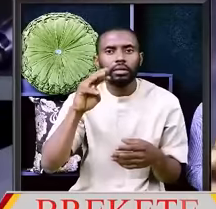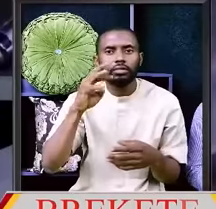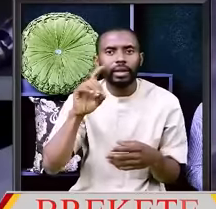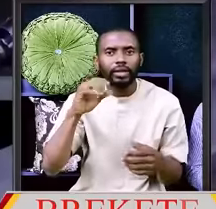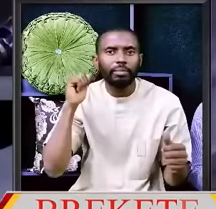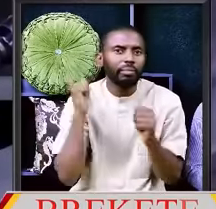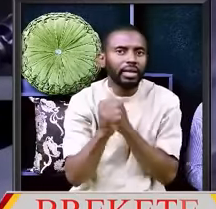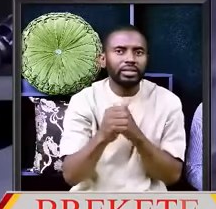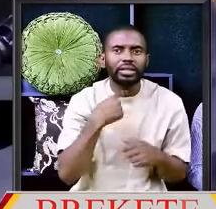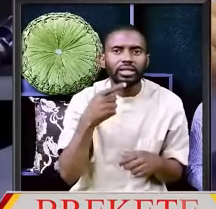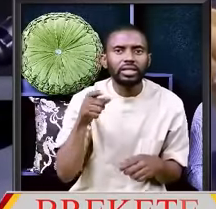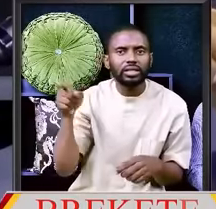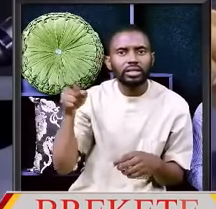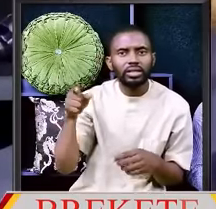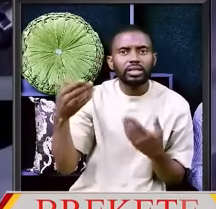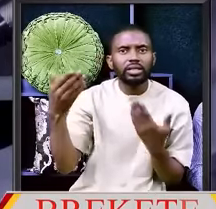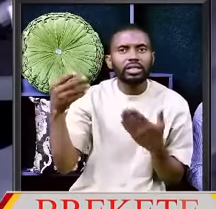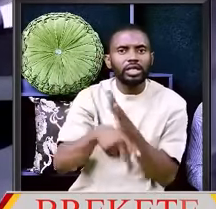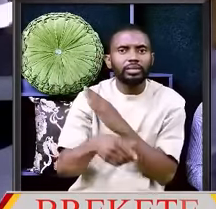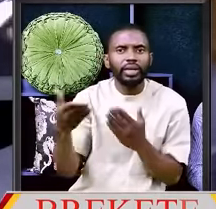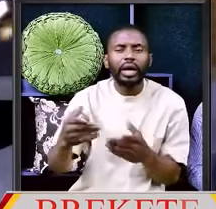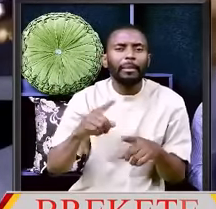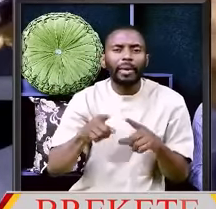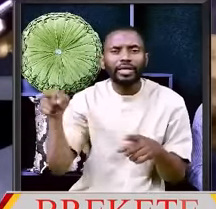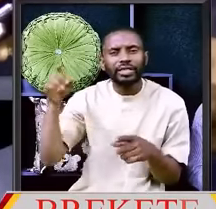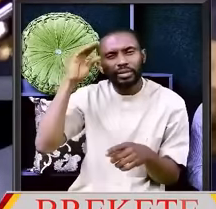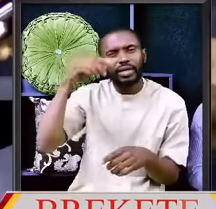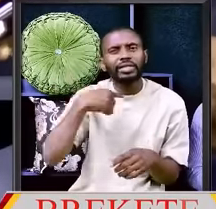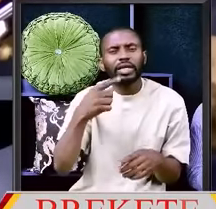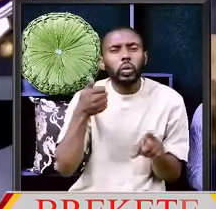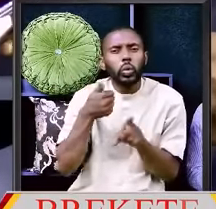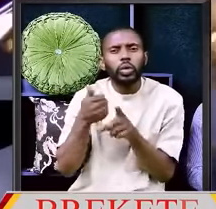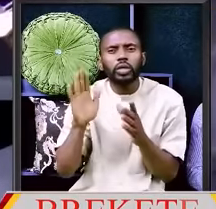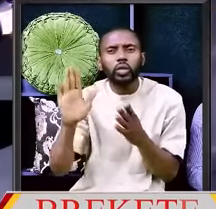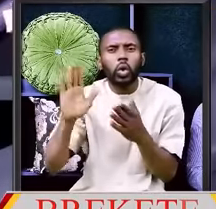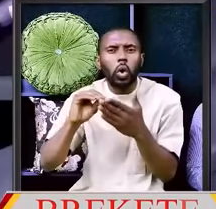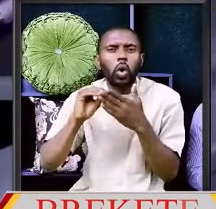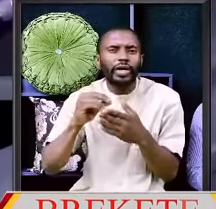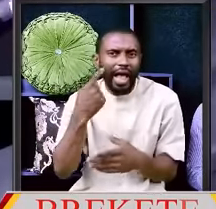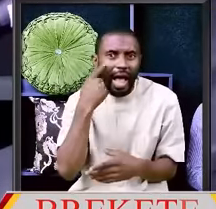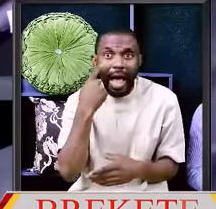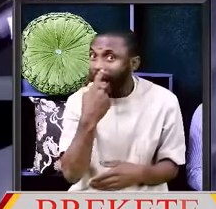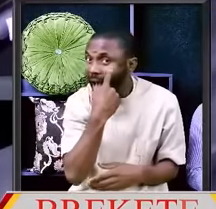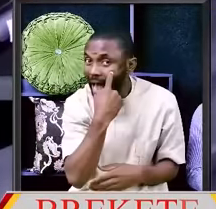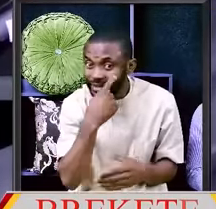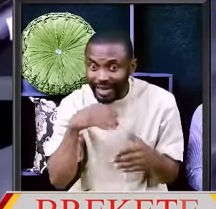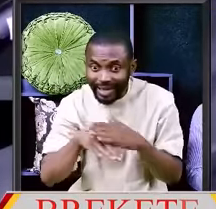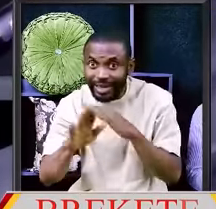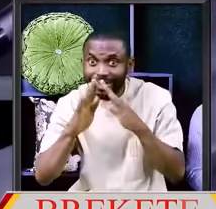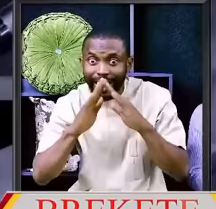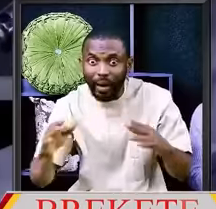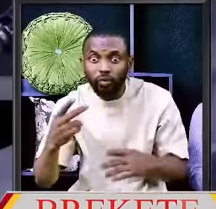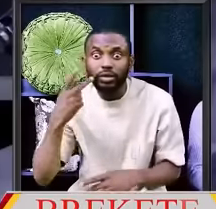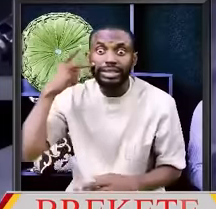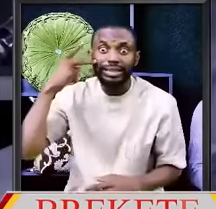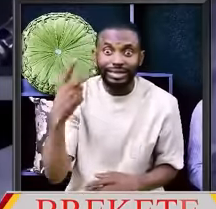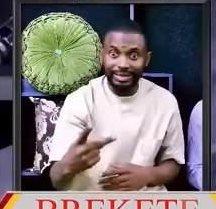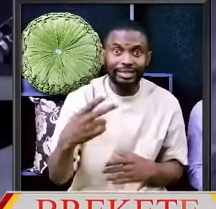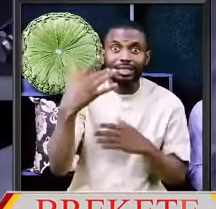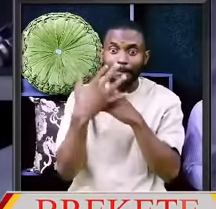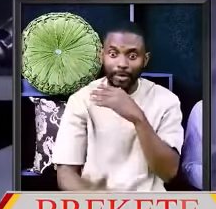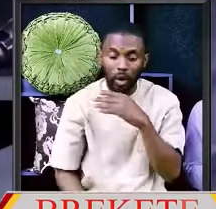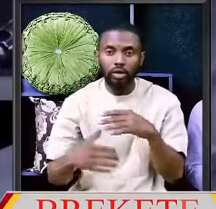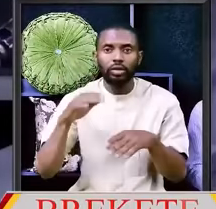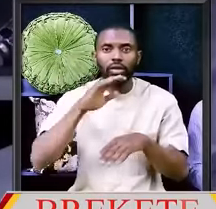one he talk say with his own eye when he enter the house. Nobody say he talks a person tell him. He say he